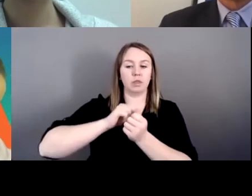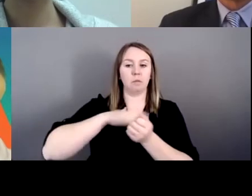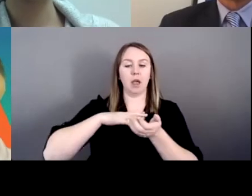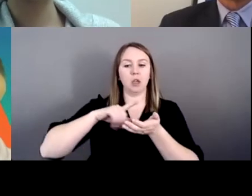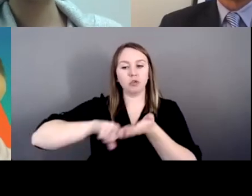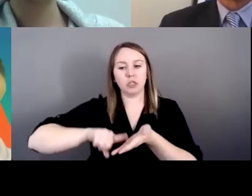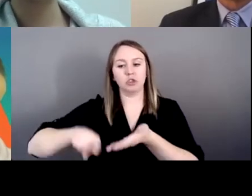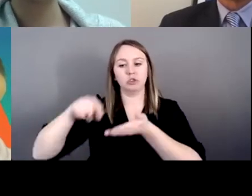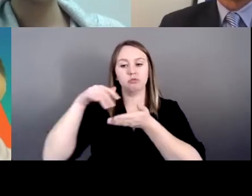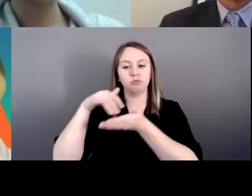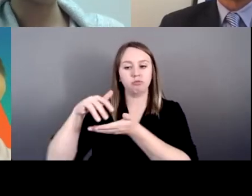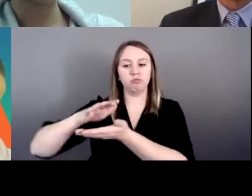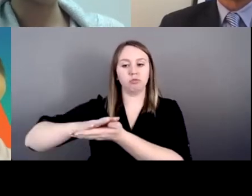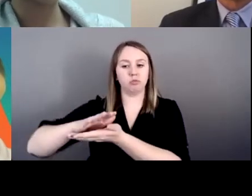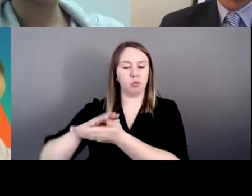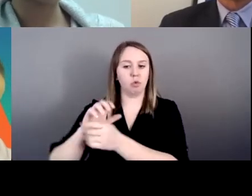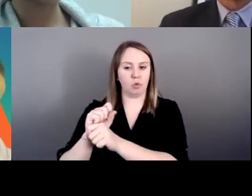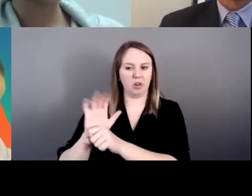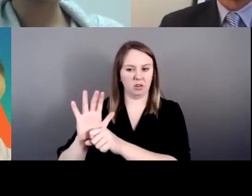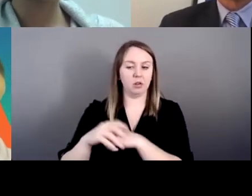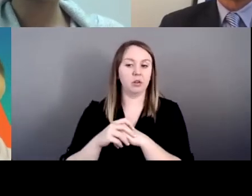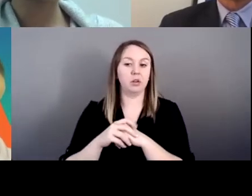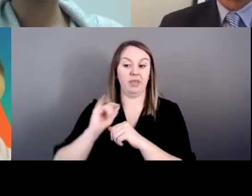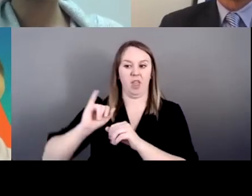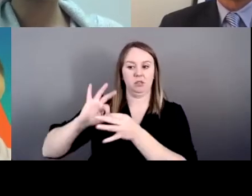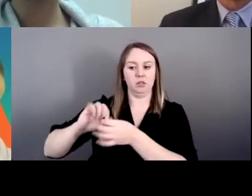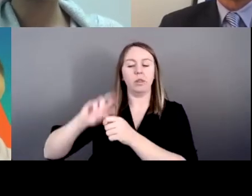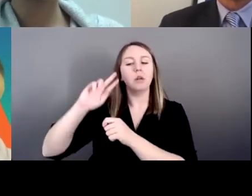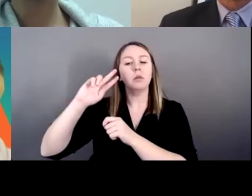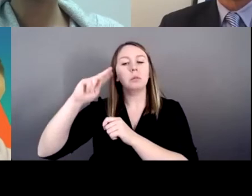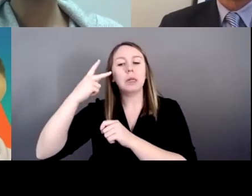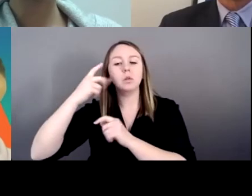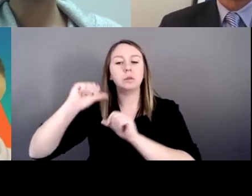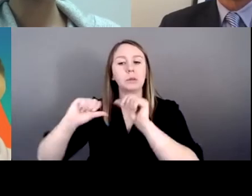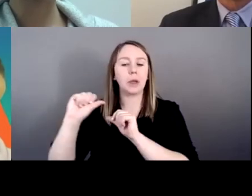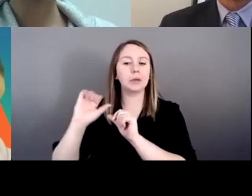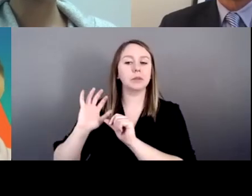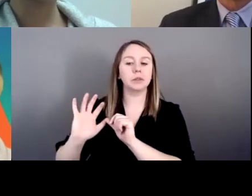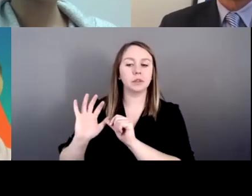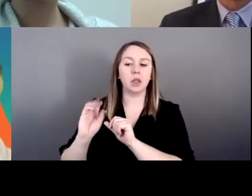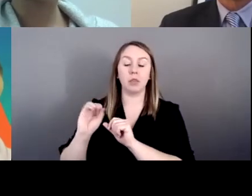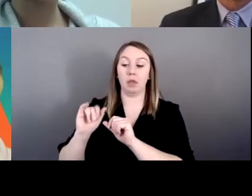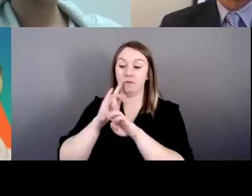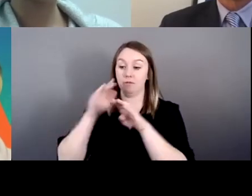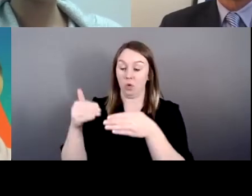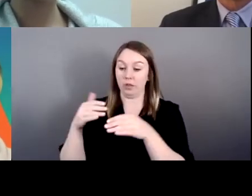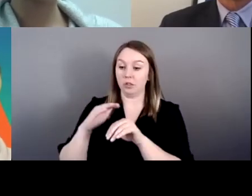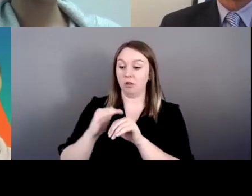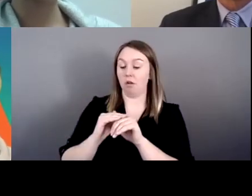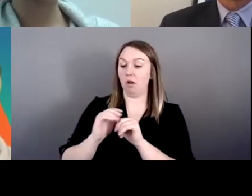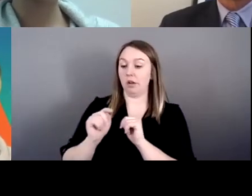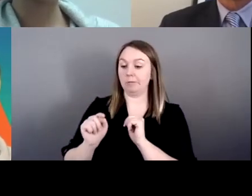my political science work is really been focused on the historic use of